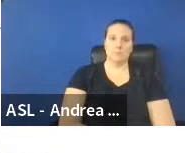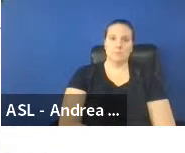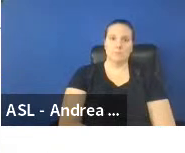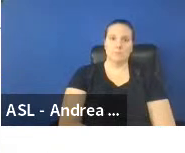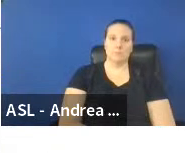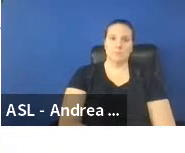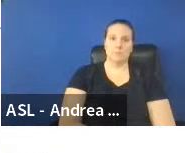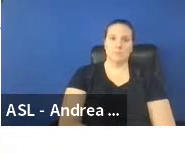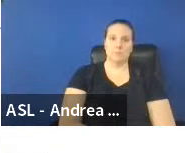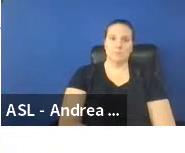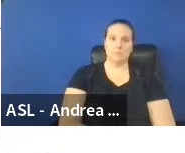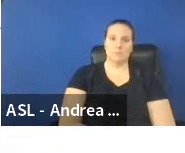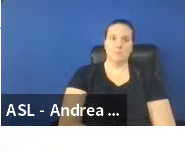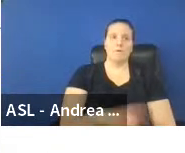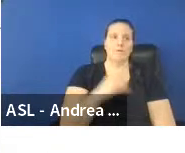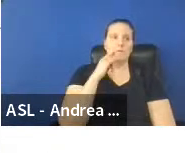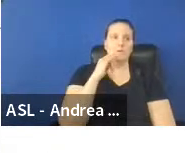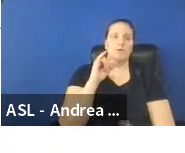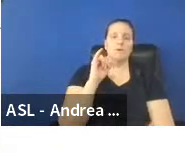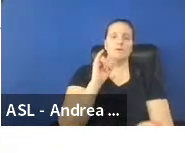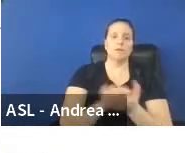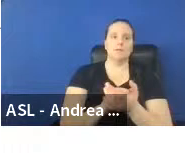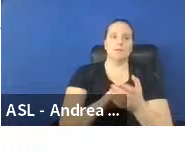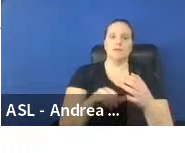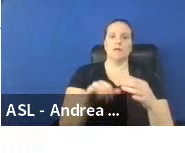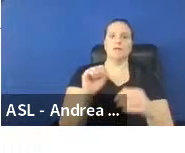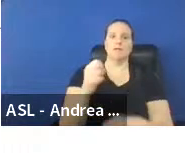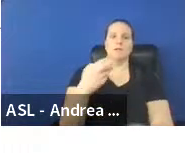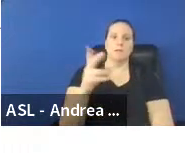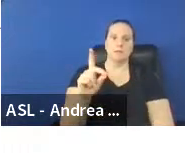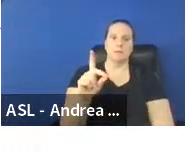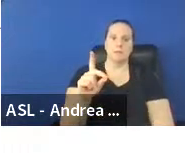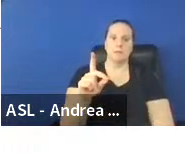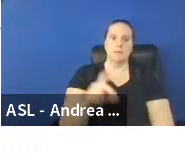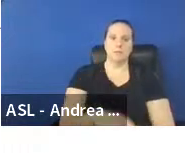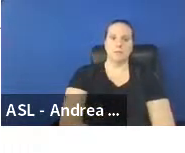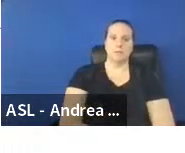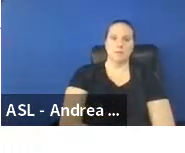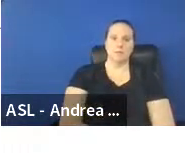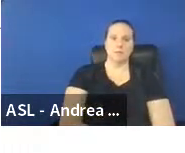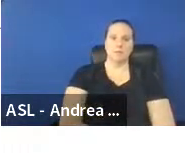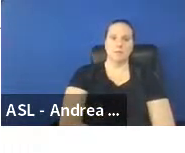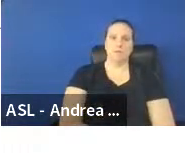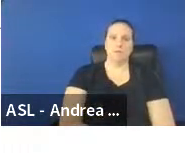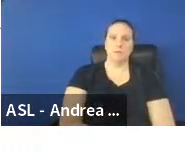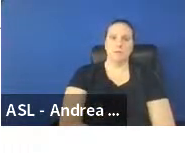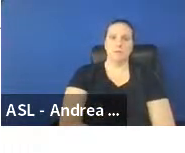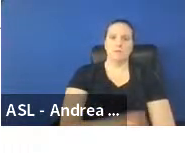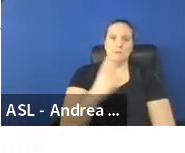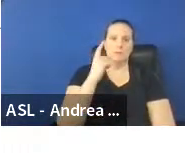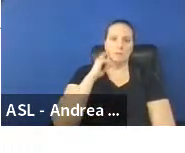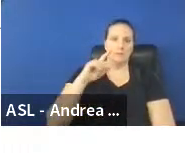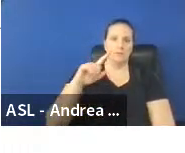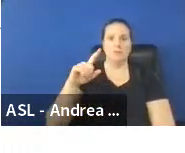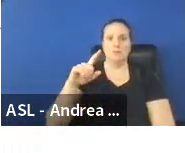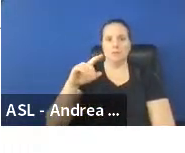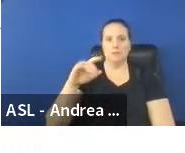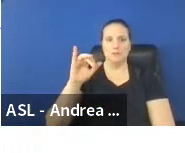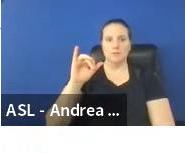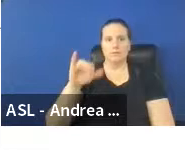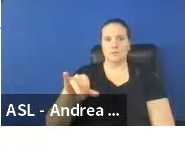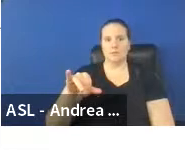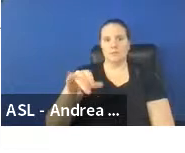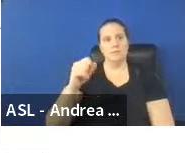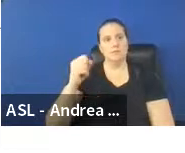Thank you. For the walk sheds, does this include truly accessible spaces? I know for a fact that a